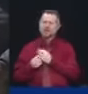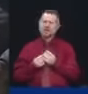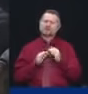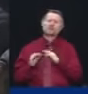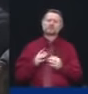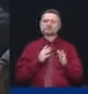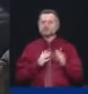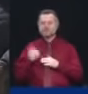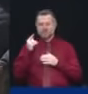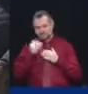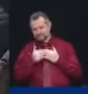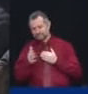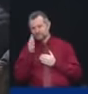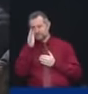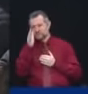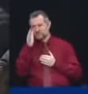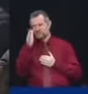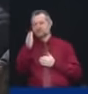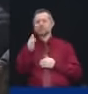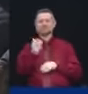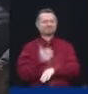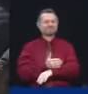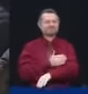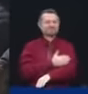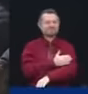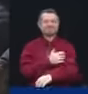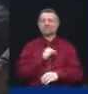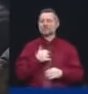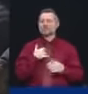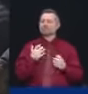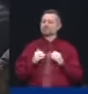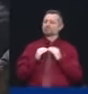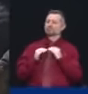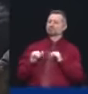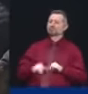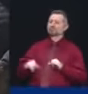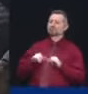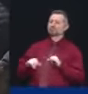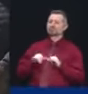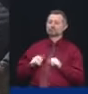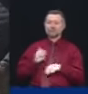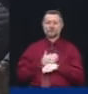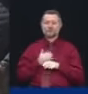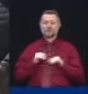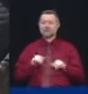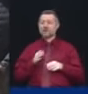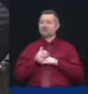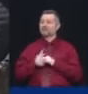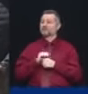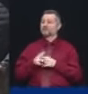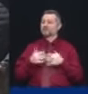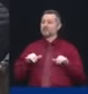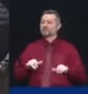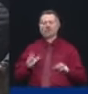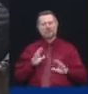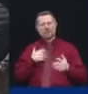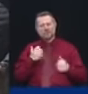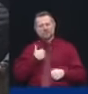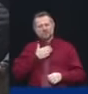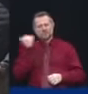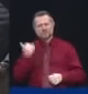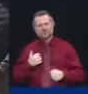backwards. We're not just looking for a return to normalcy. We're going to build back better and work towards a